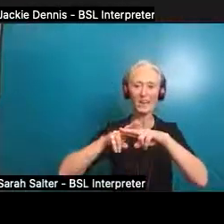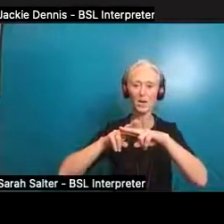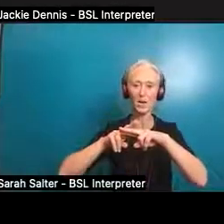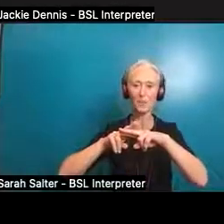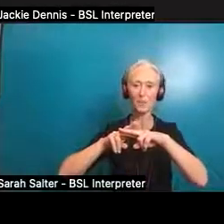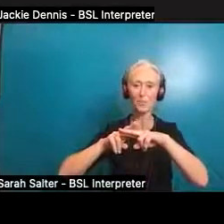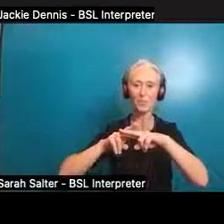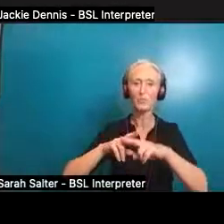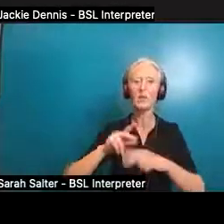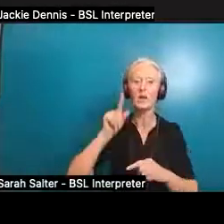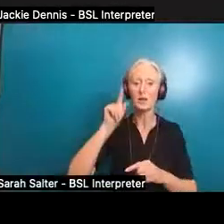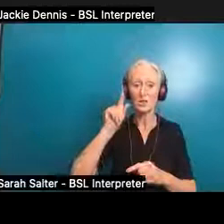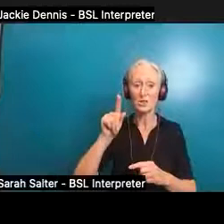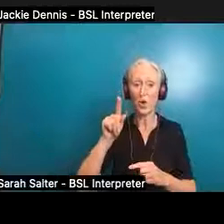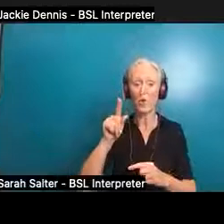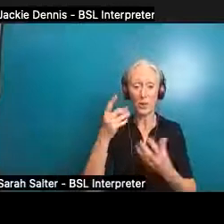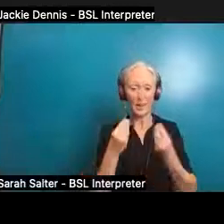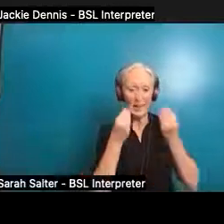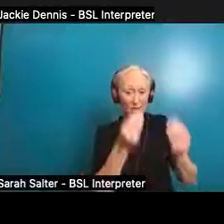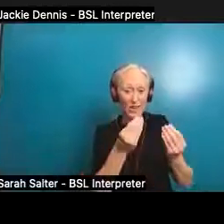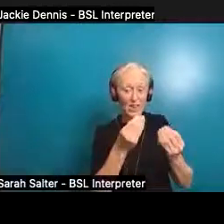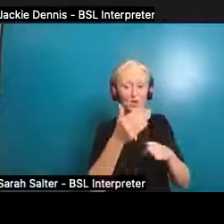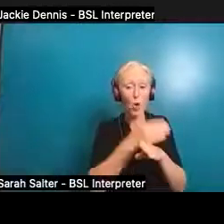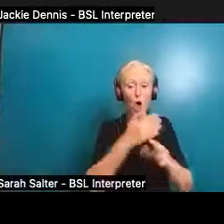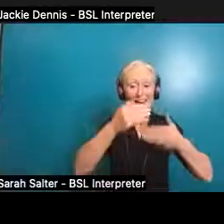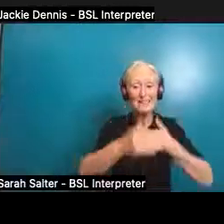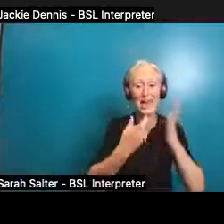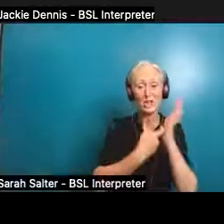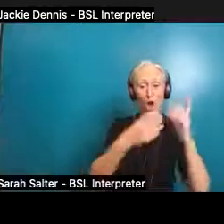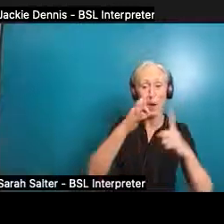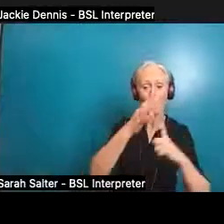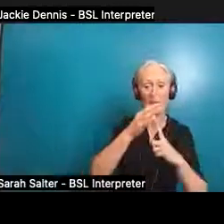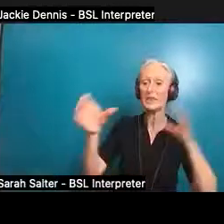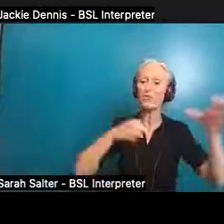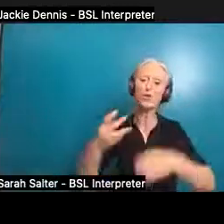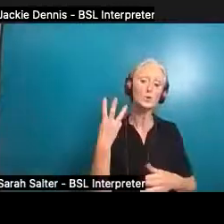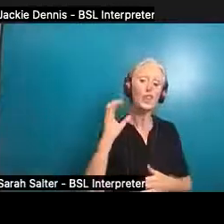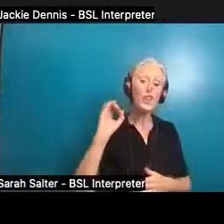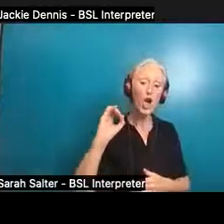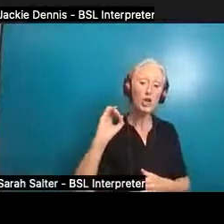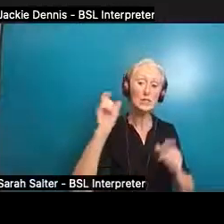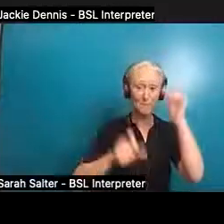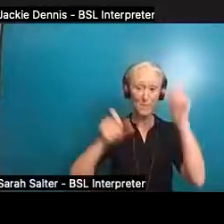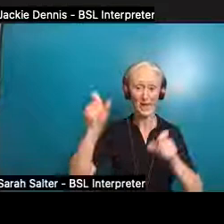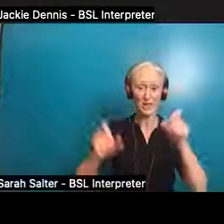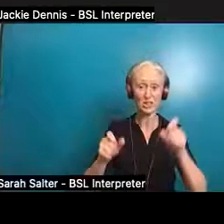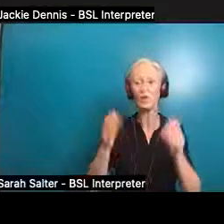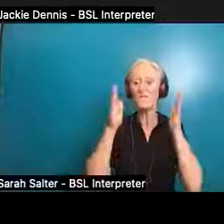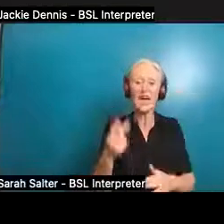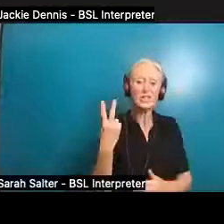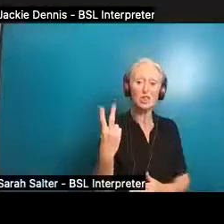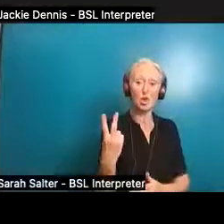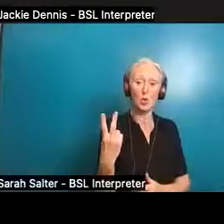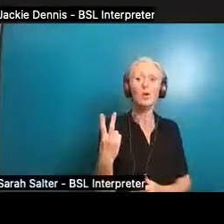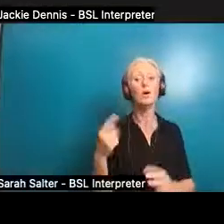stage retinitis pigmentosa. They recruited 30 patients. It was a phase 2 clinical trial, and it included patients